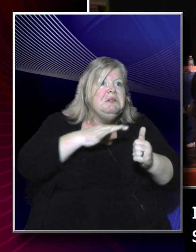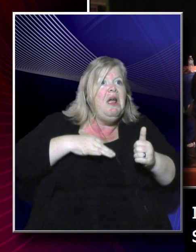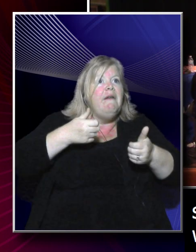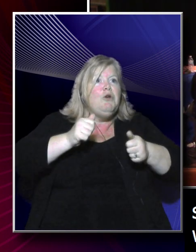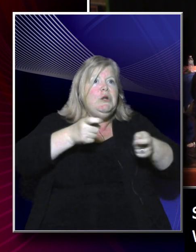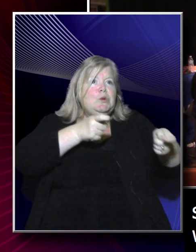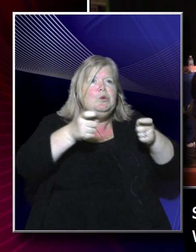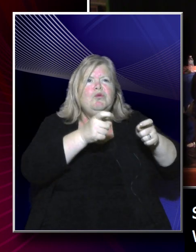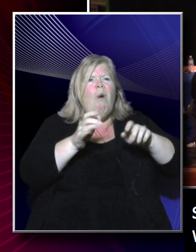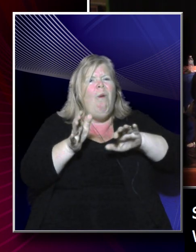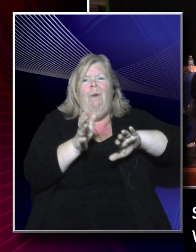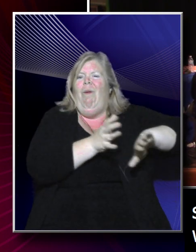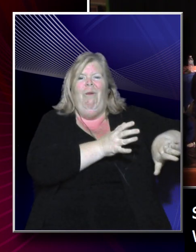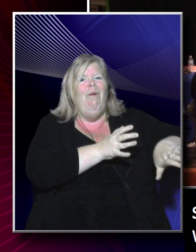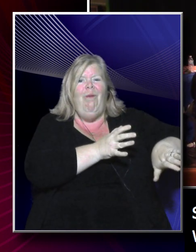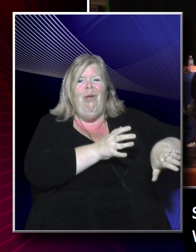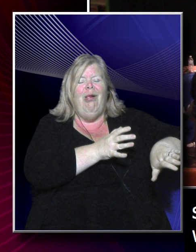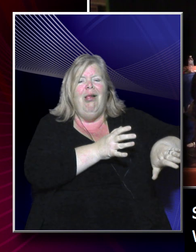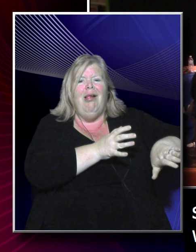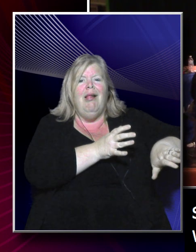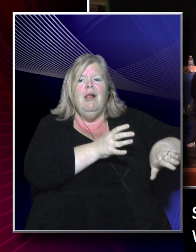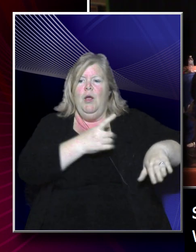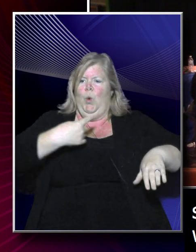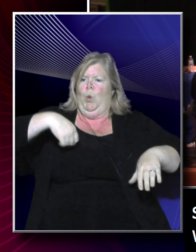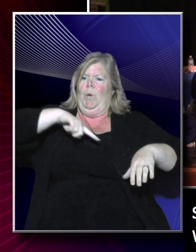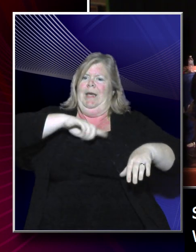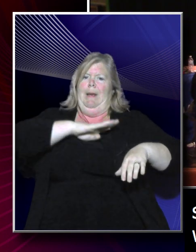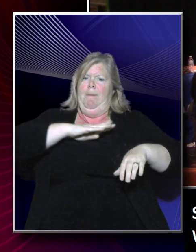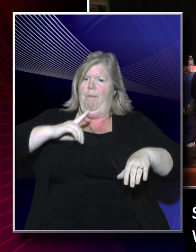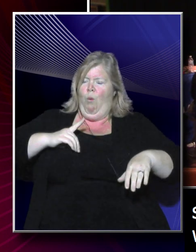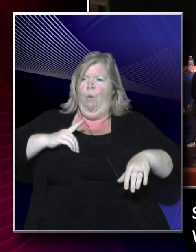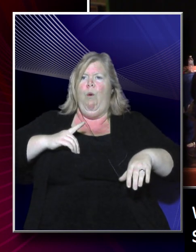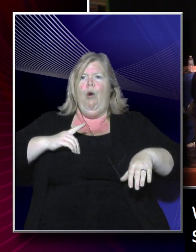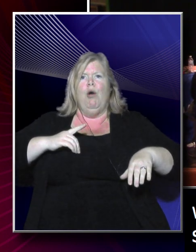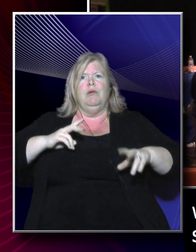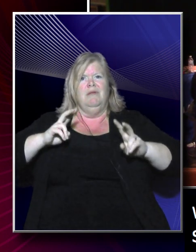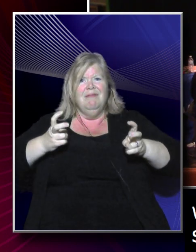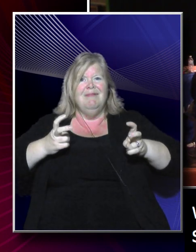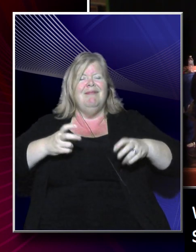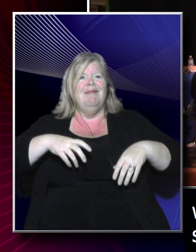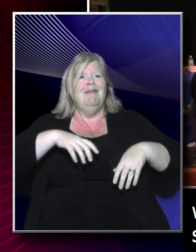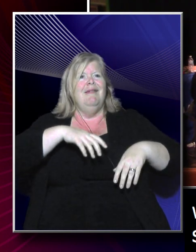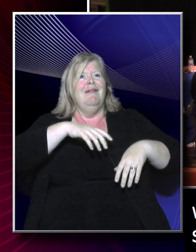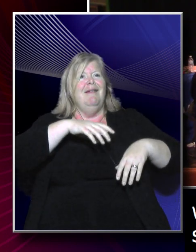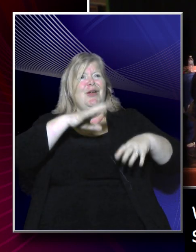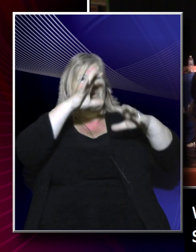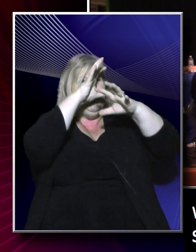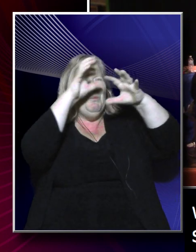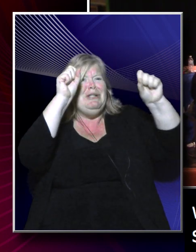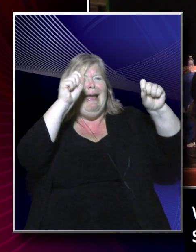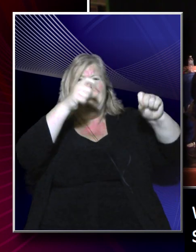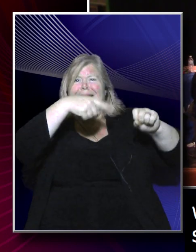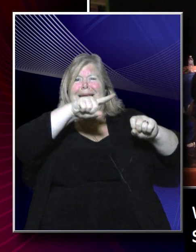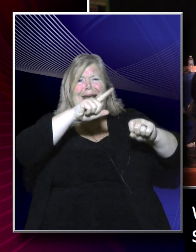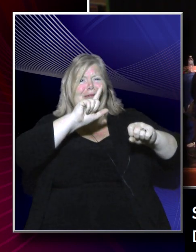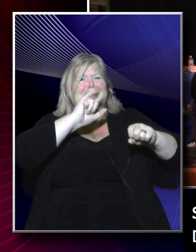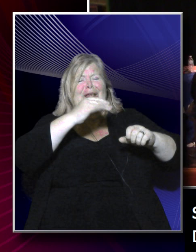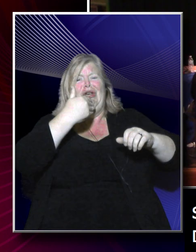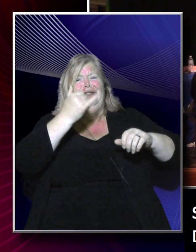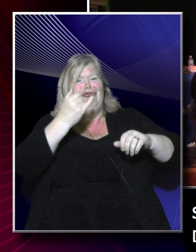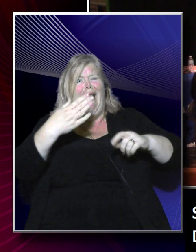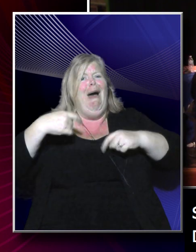that. I say we, the board and staff, our superintendent has done such a great job over the last couple of